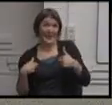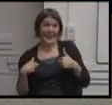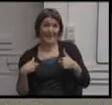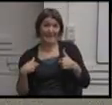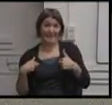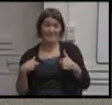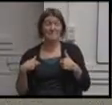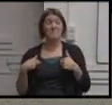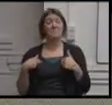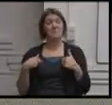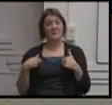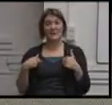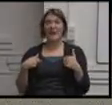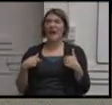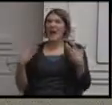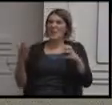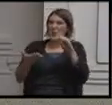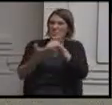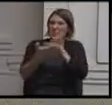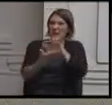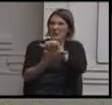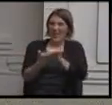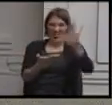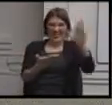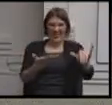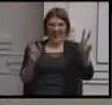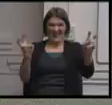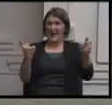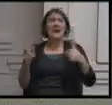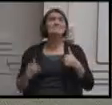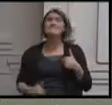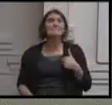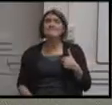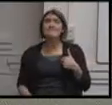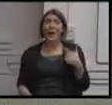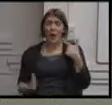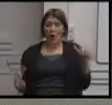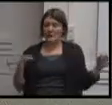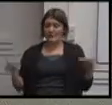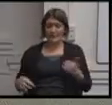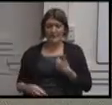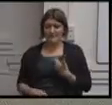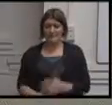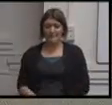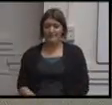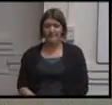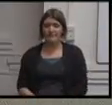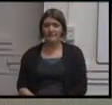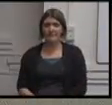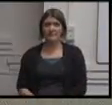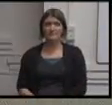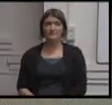item, I don't want to put that on the agenda, and I voted against it. And I've explained my reasons why.